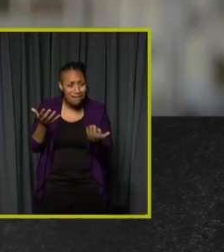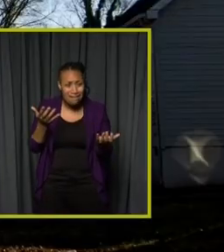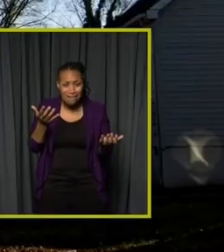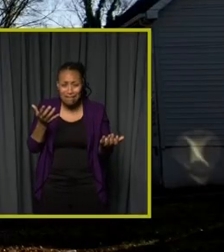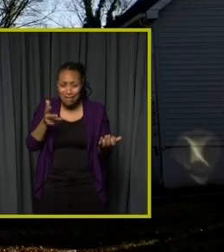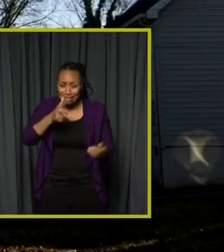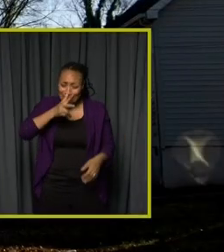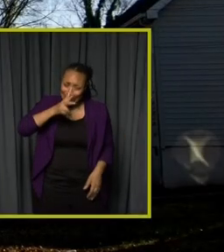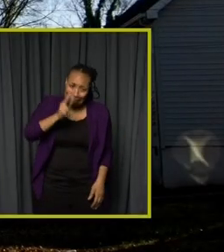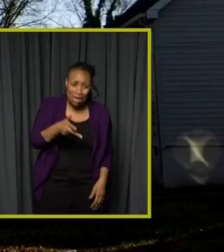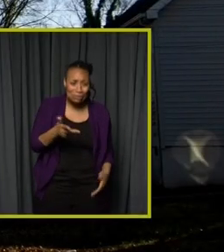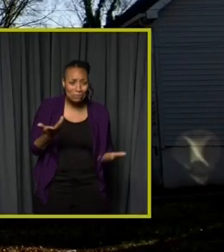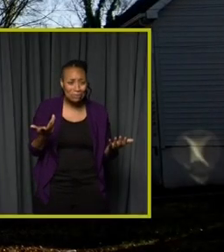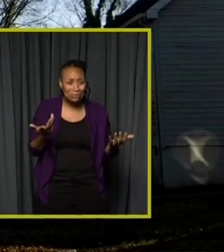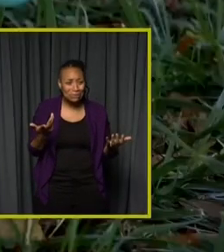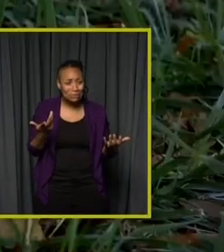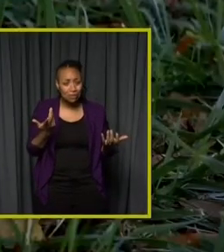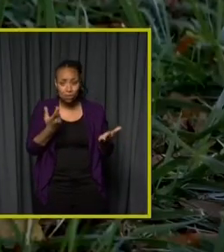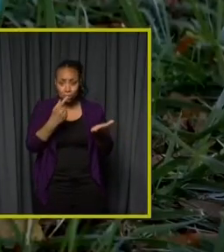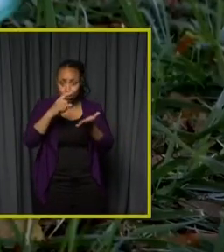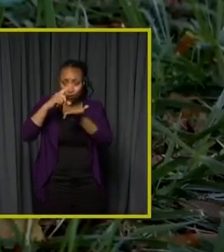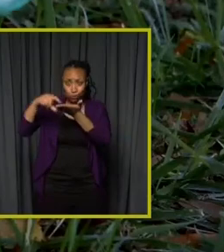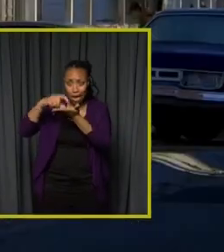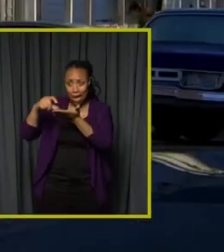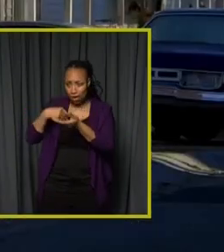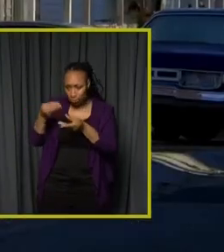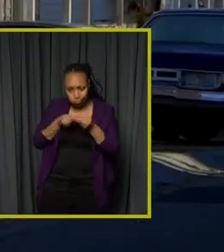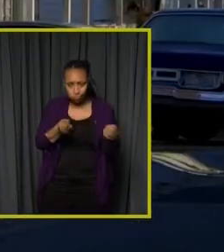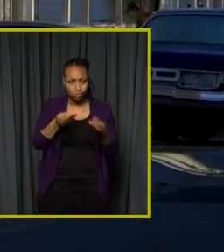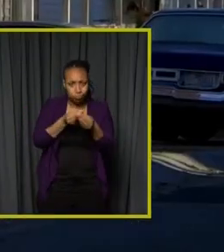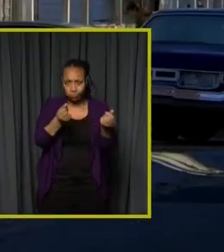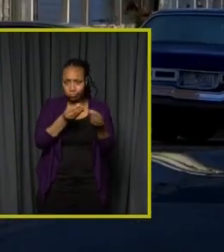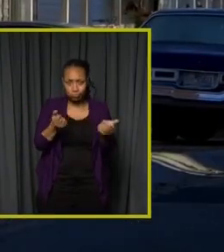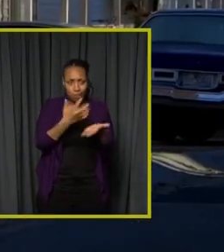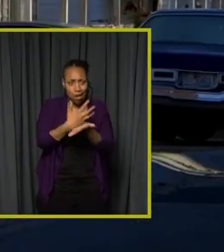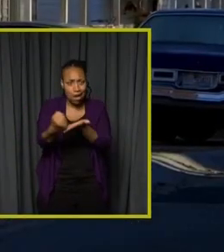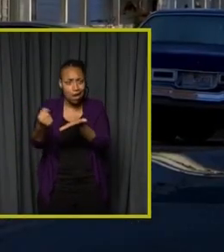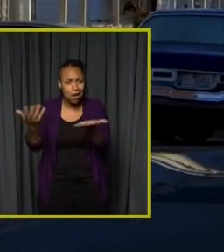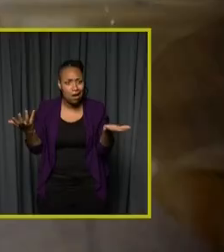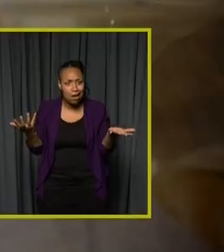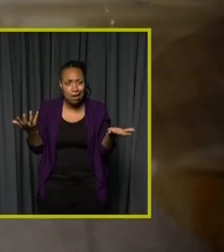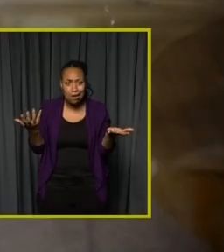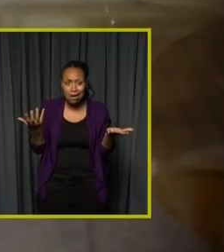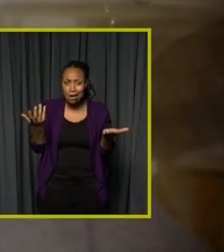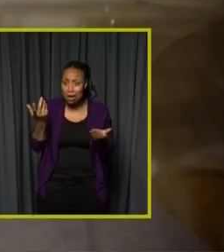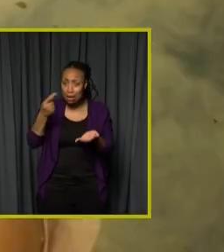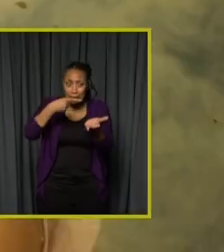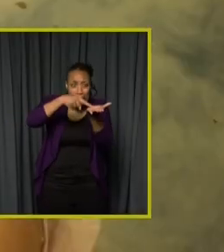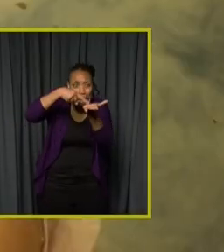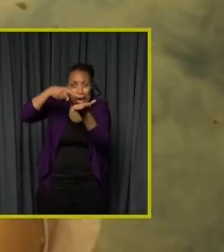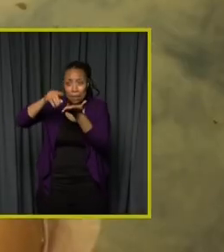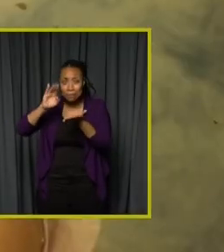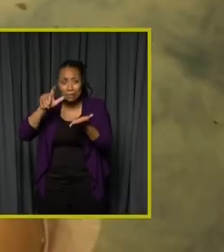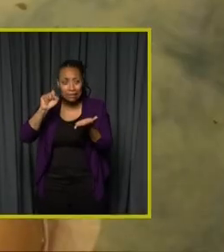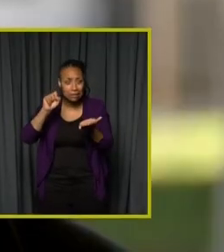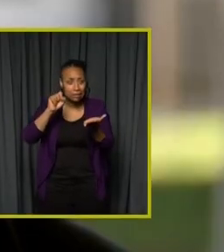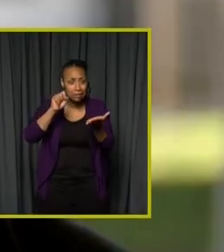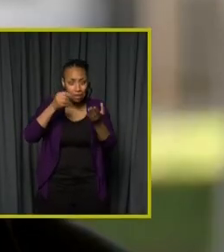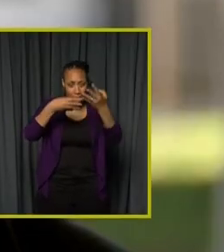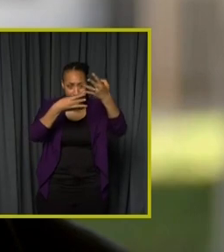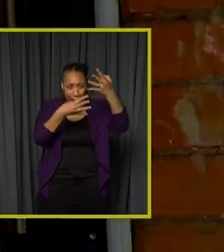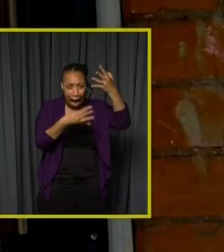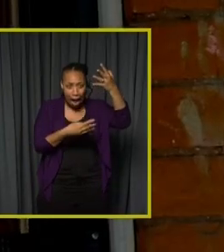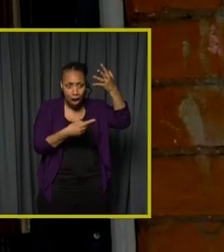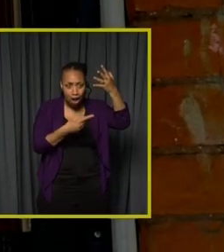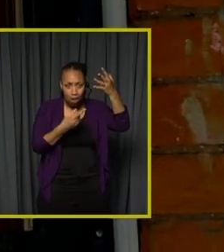paycheck. Rent is $600 a month. We got water bill, electricity. I do this for my kids.